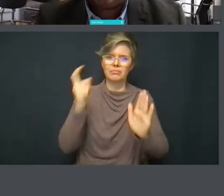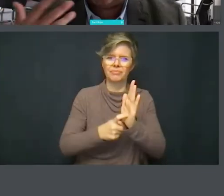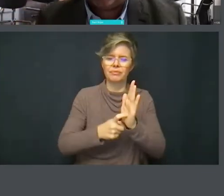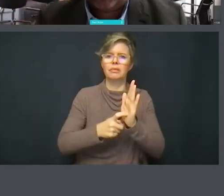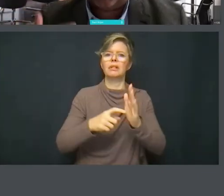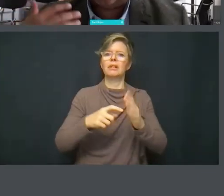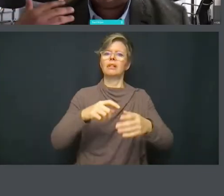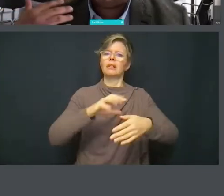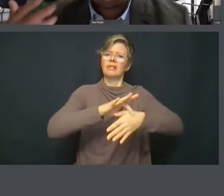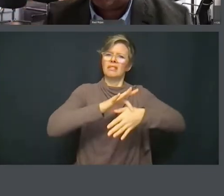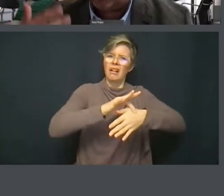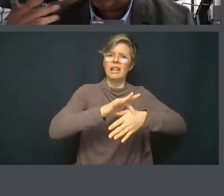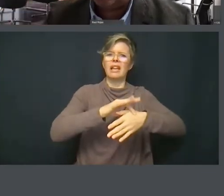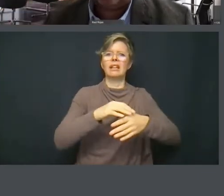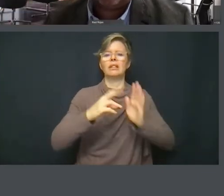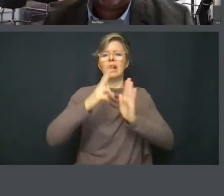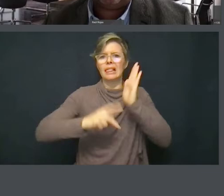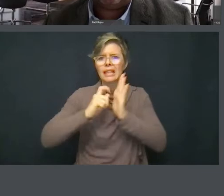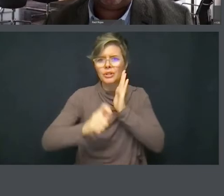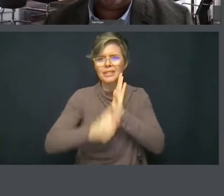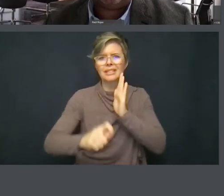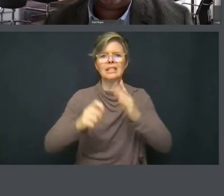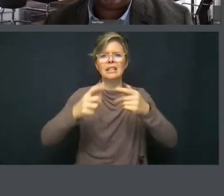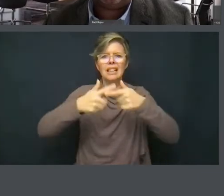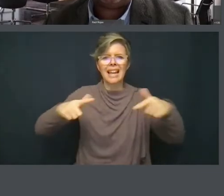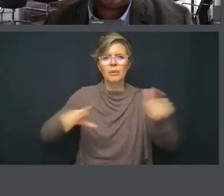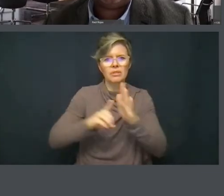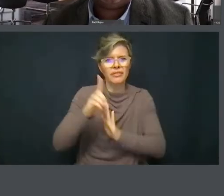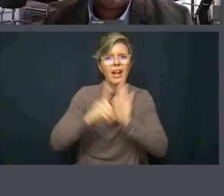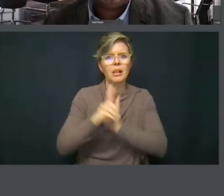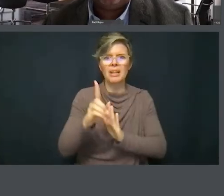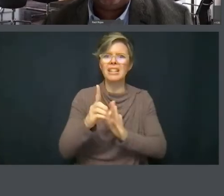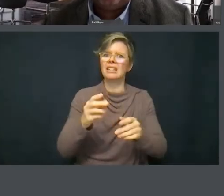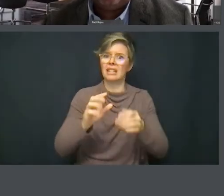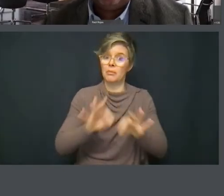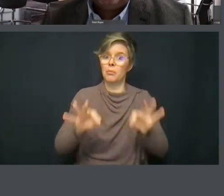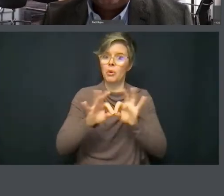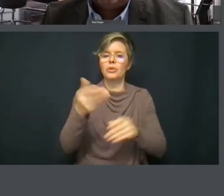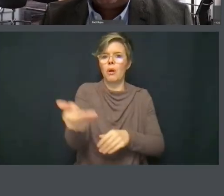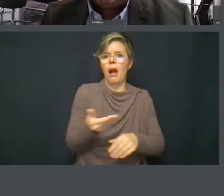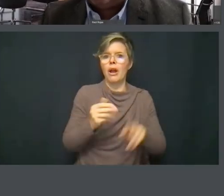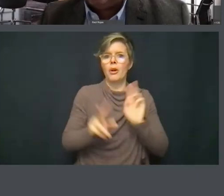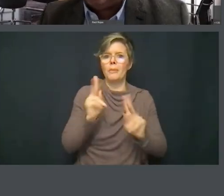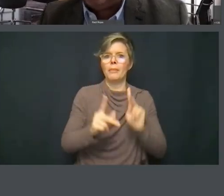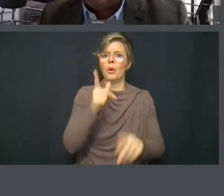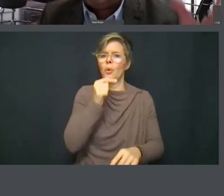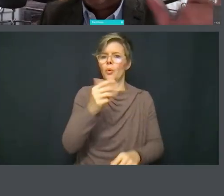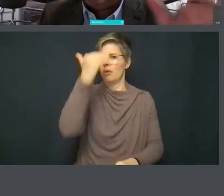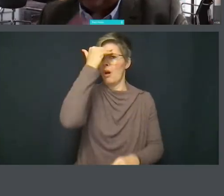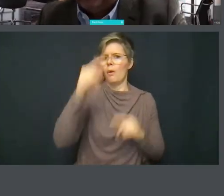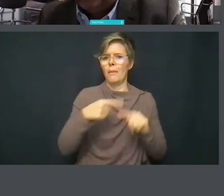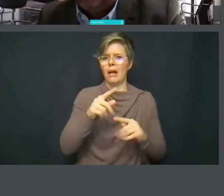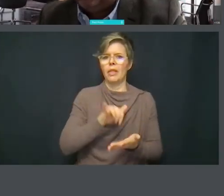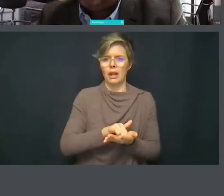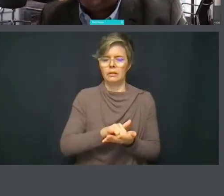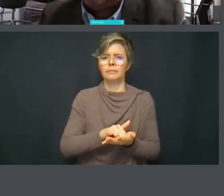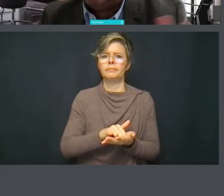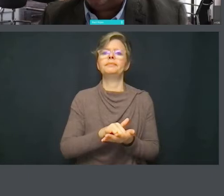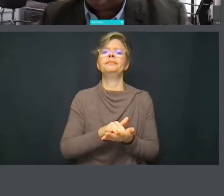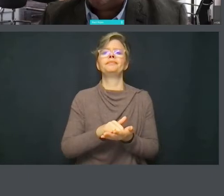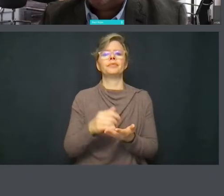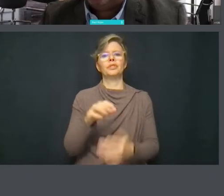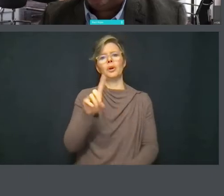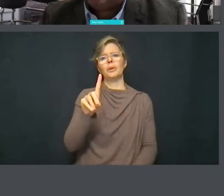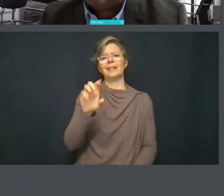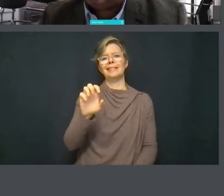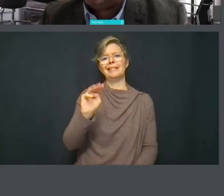of language and literacy to work with bilingual individuals. All right, so demographics out of the way, let's go ahead